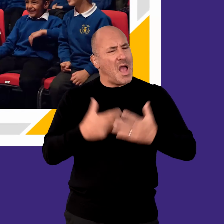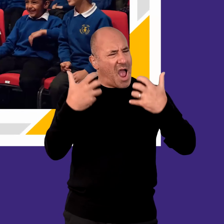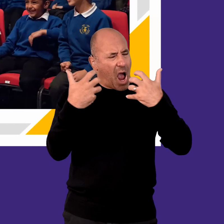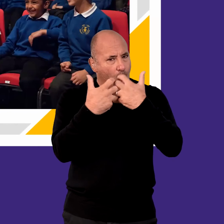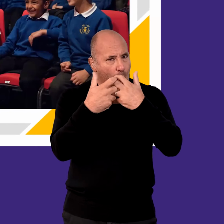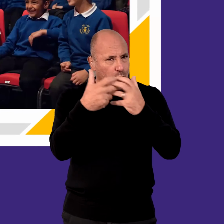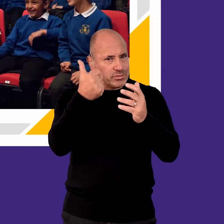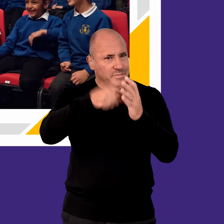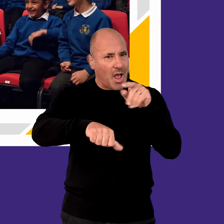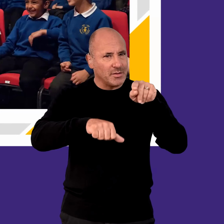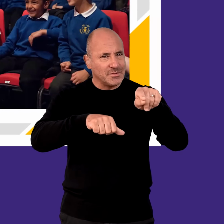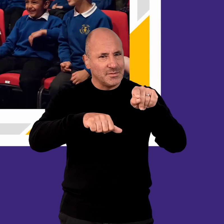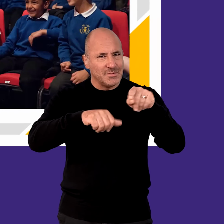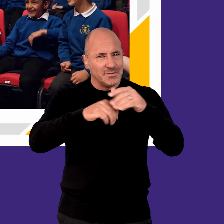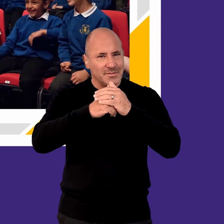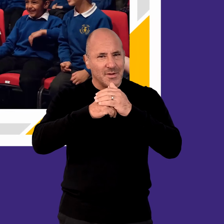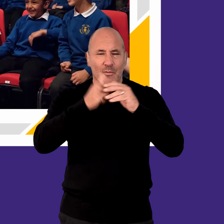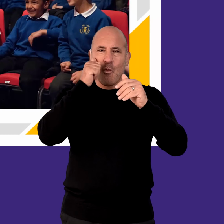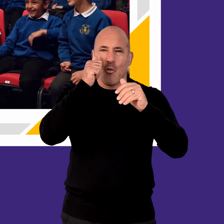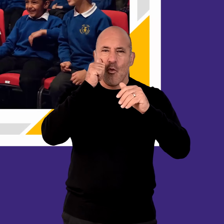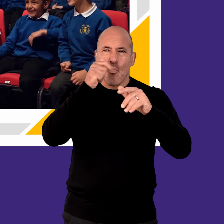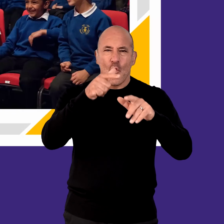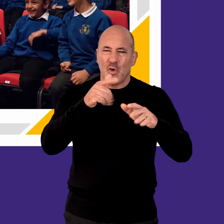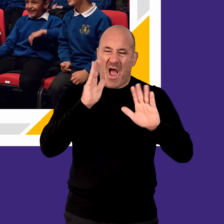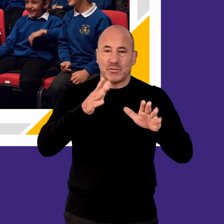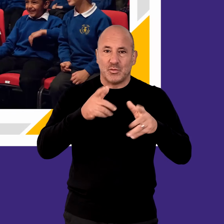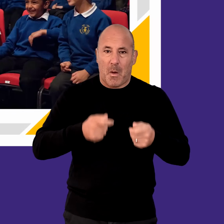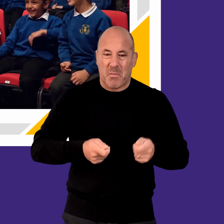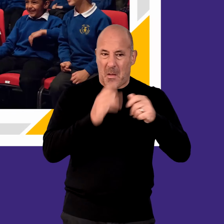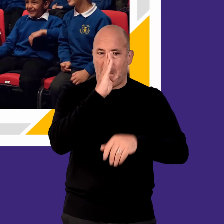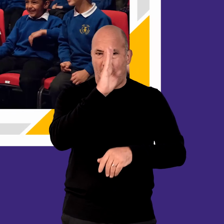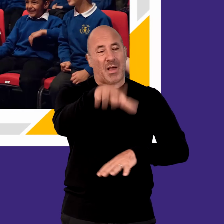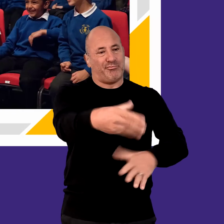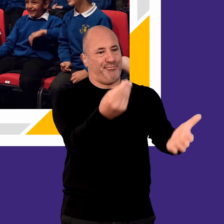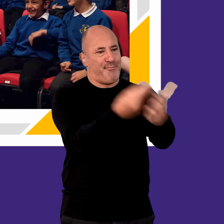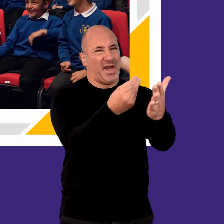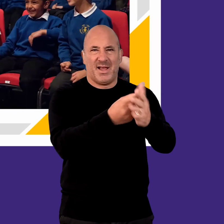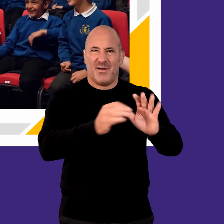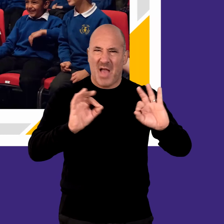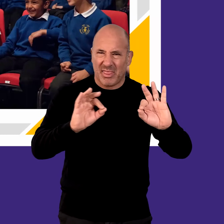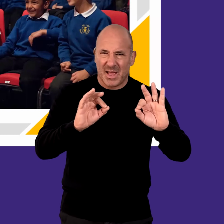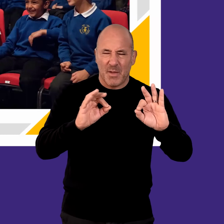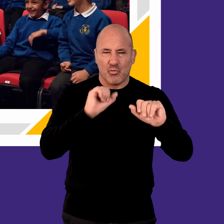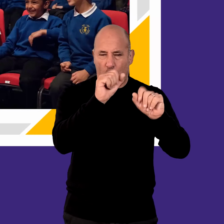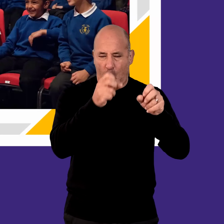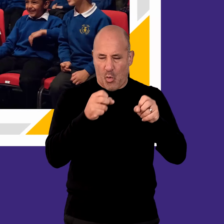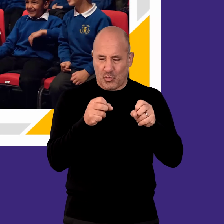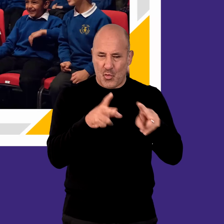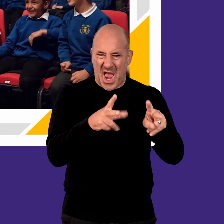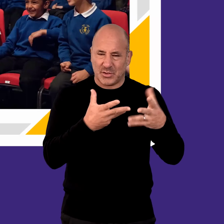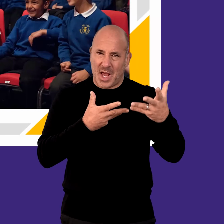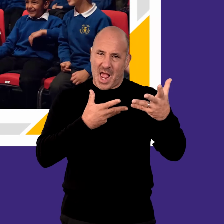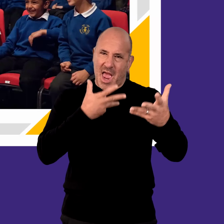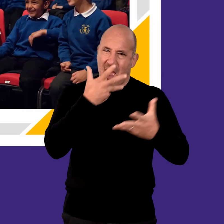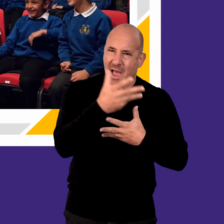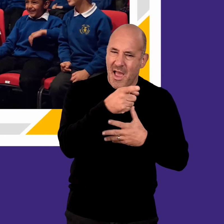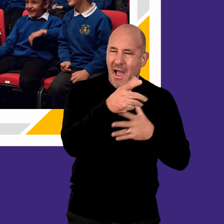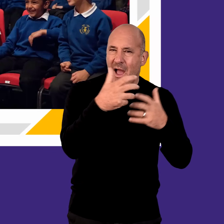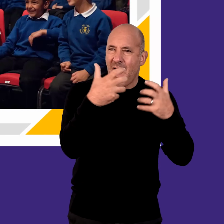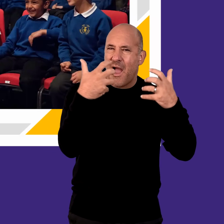money. How do you broach that subject? And you said you don't necessarily bring it